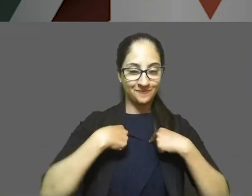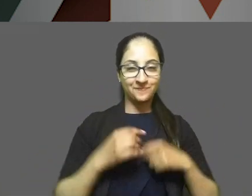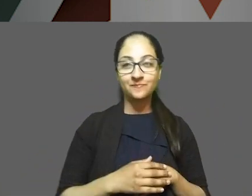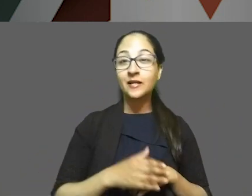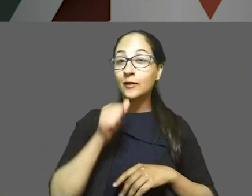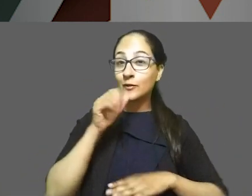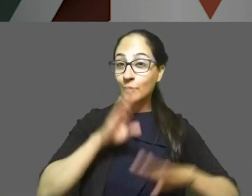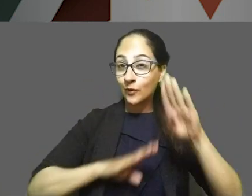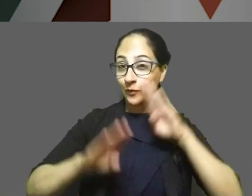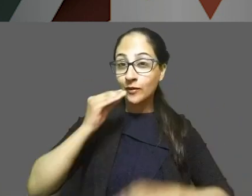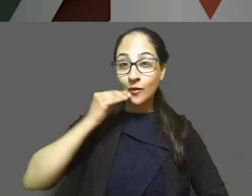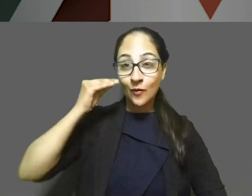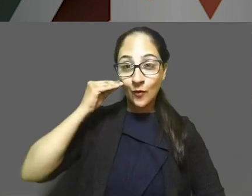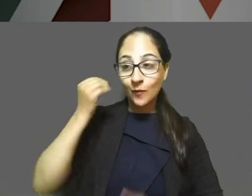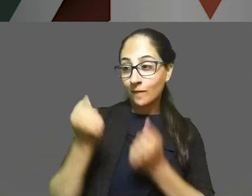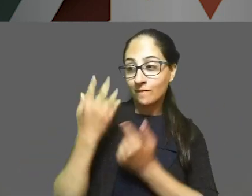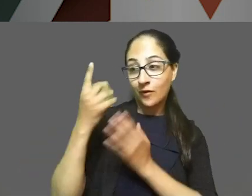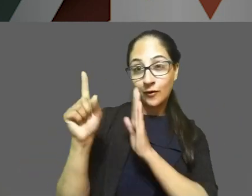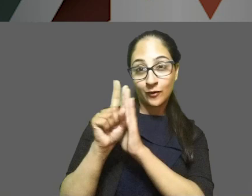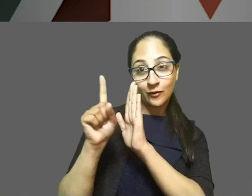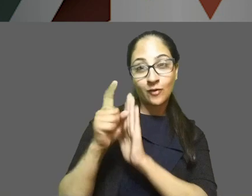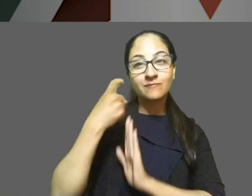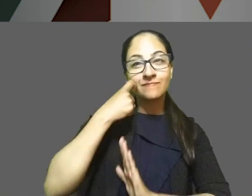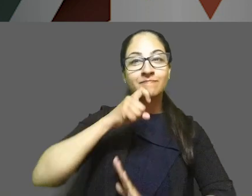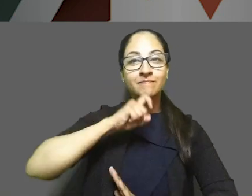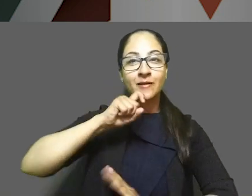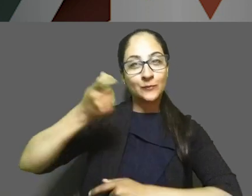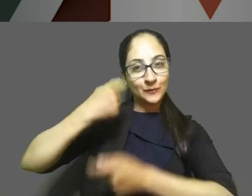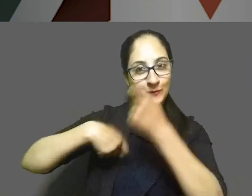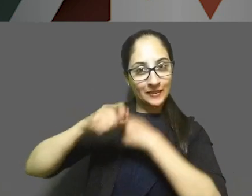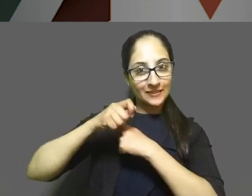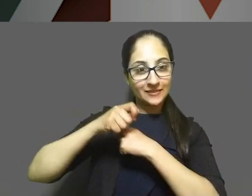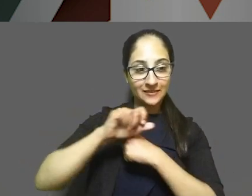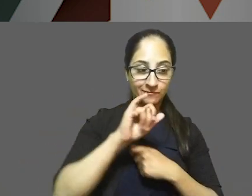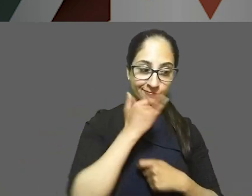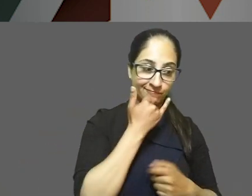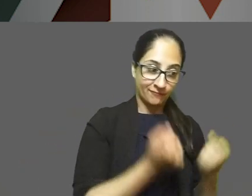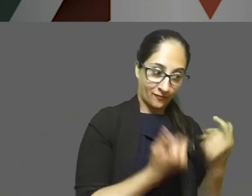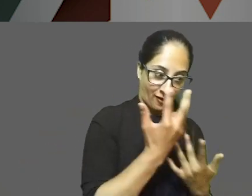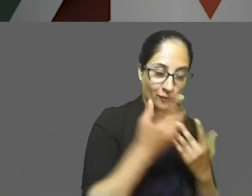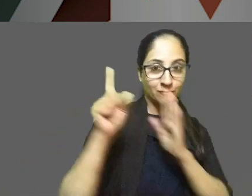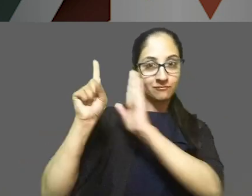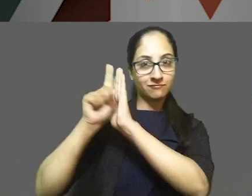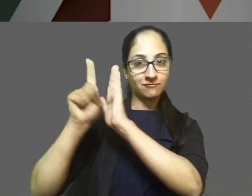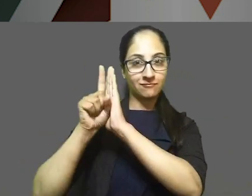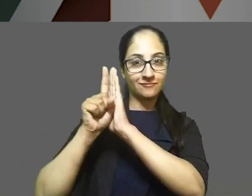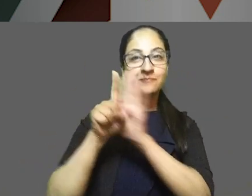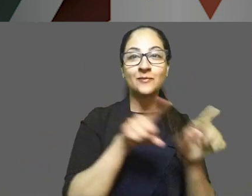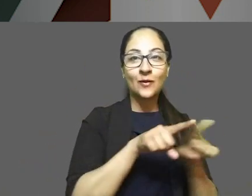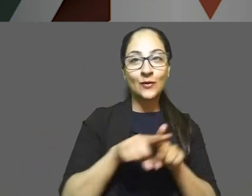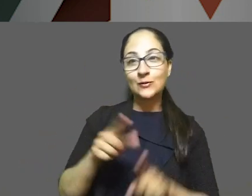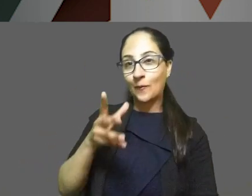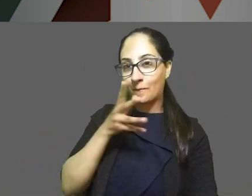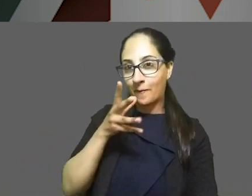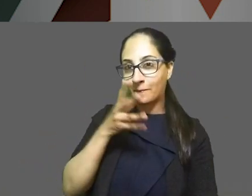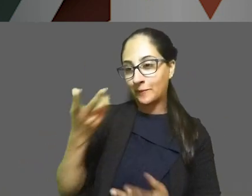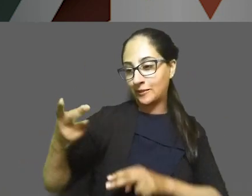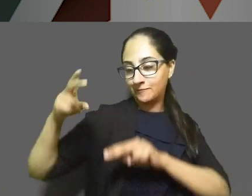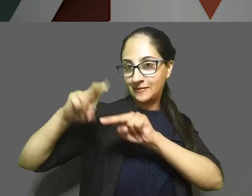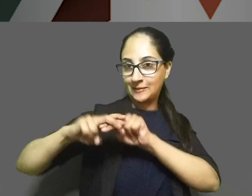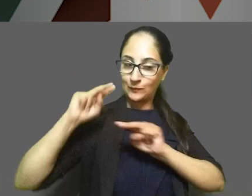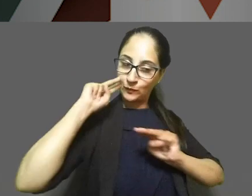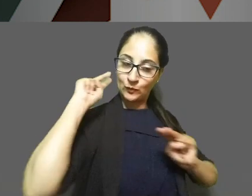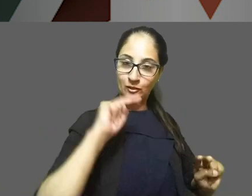mine. Don't worry though, I just put new batteries in my smoke detector and my mom said she will sit on the side with a fire extinguisher and